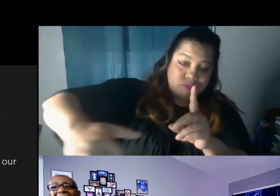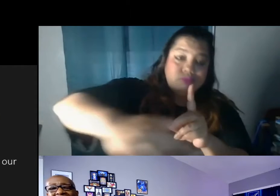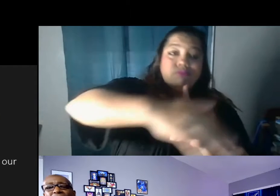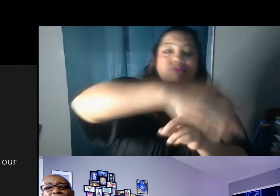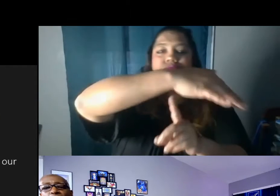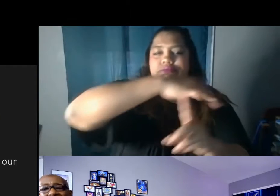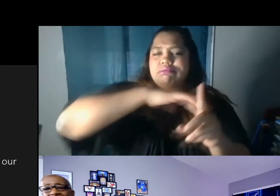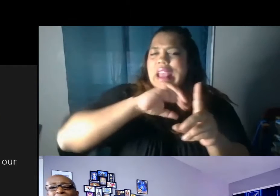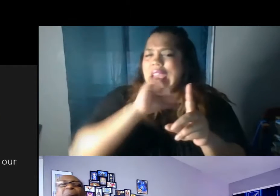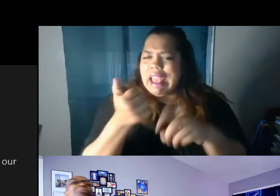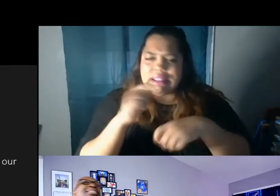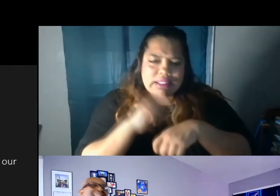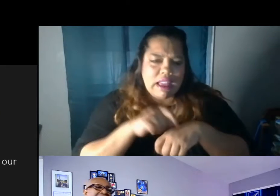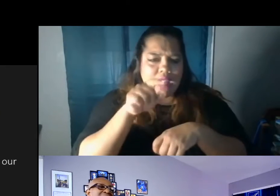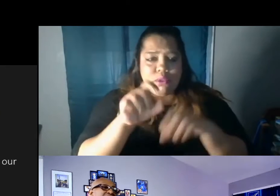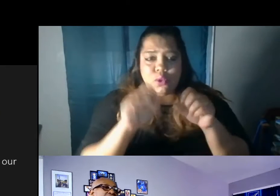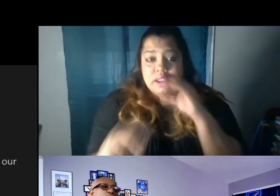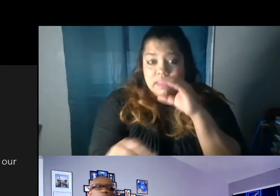to